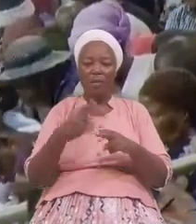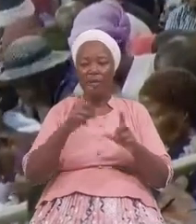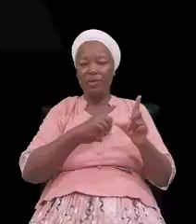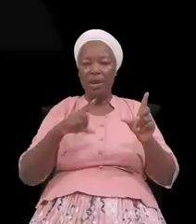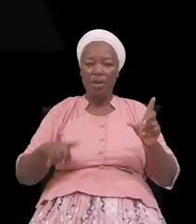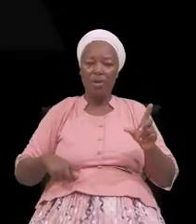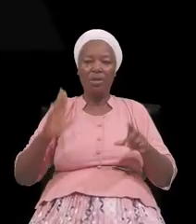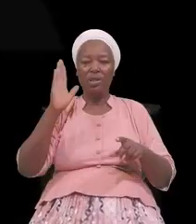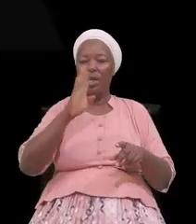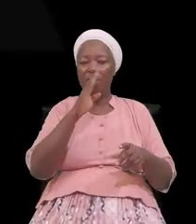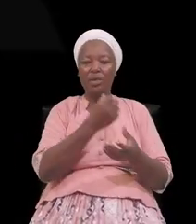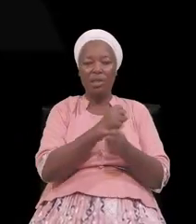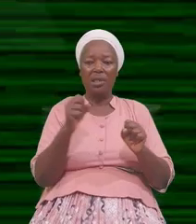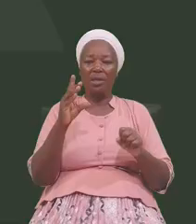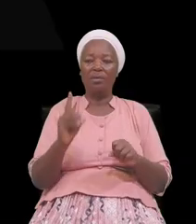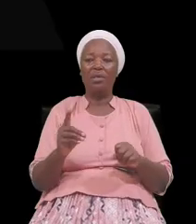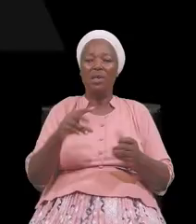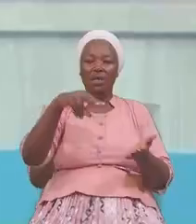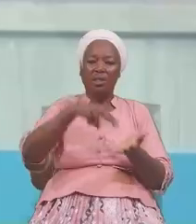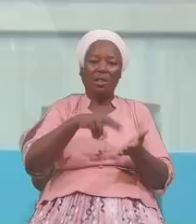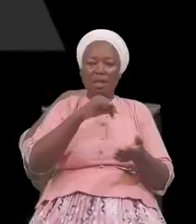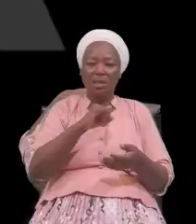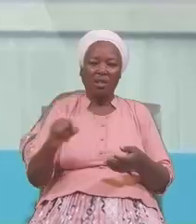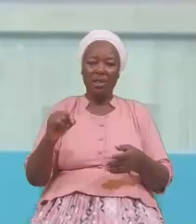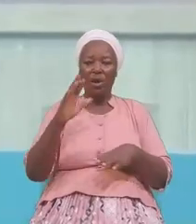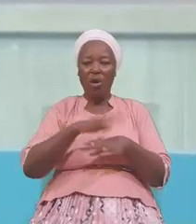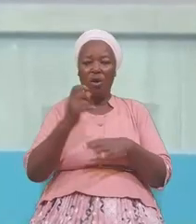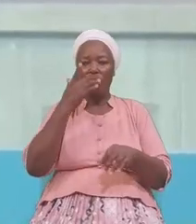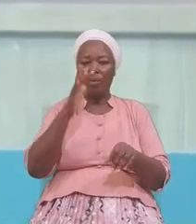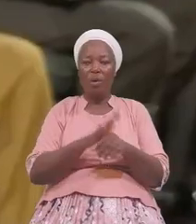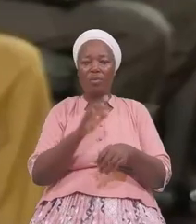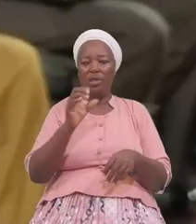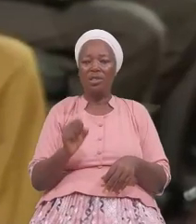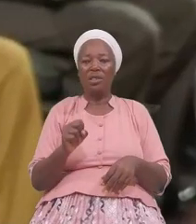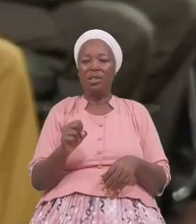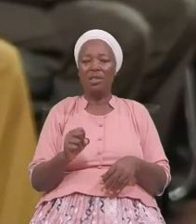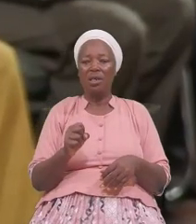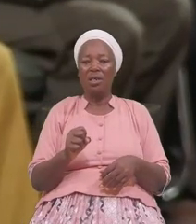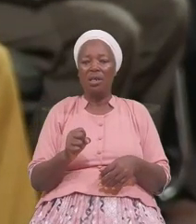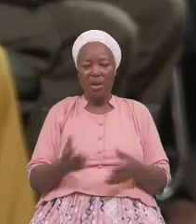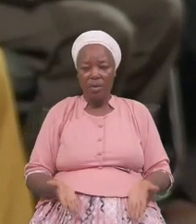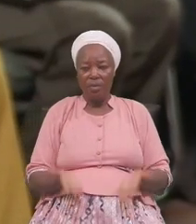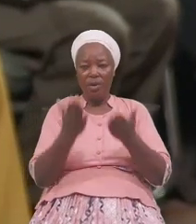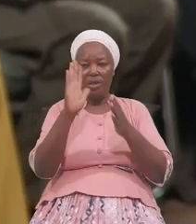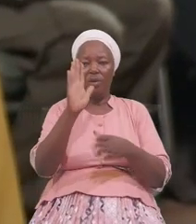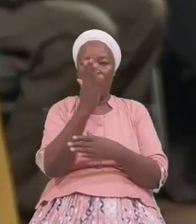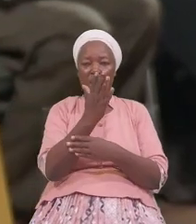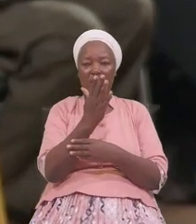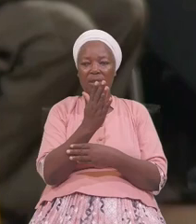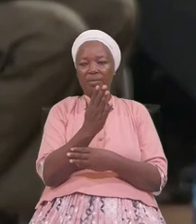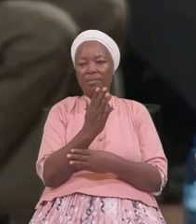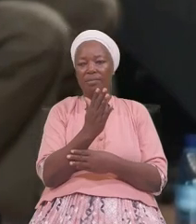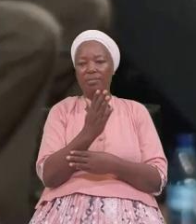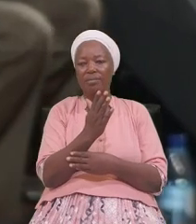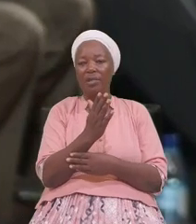Lord shall be saved. Standing on the promises, raise up that hand.